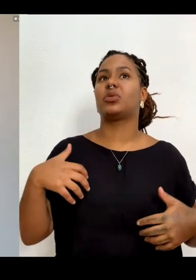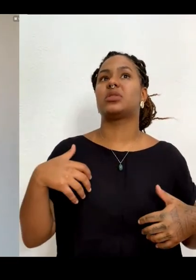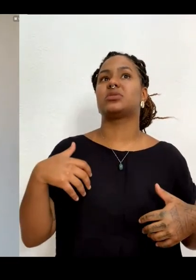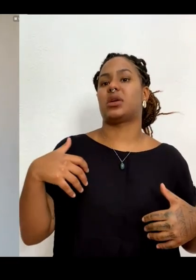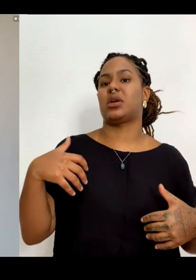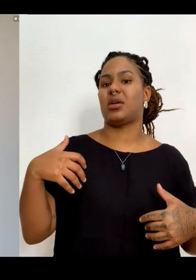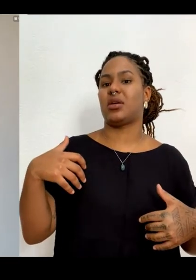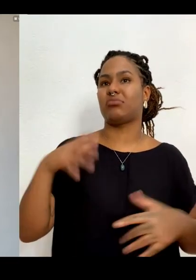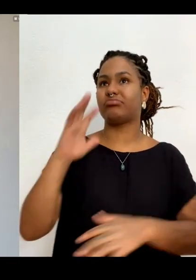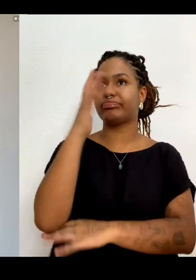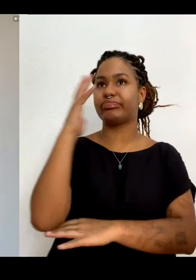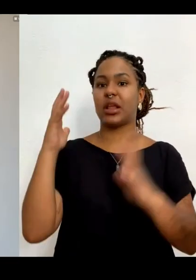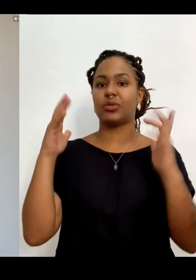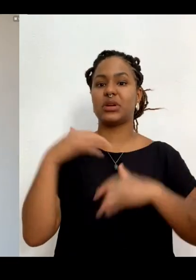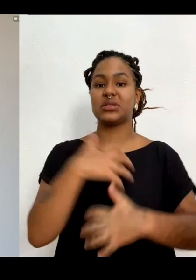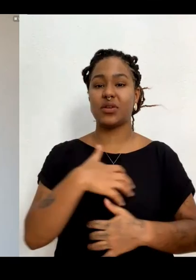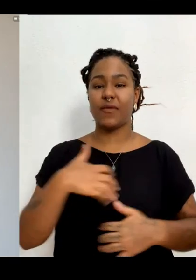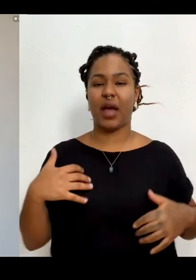foreign